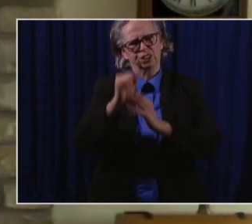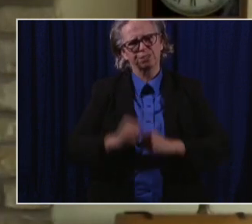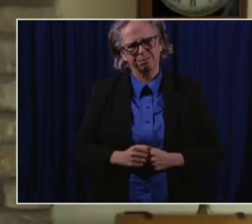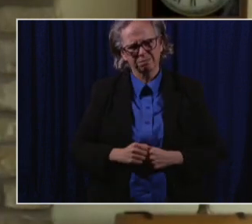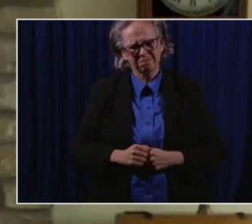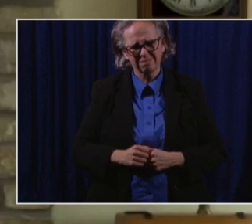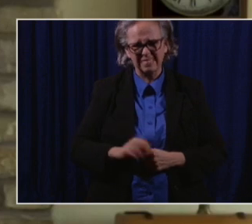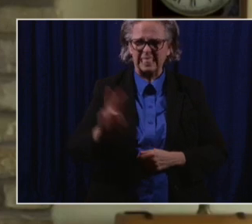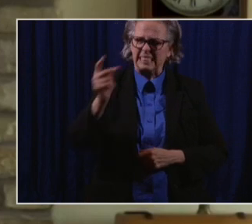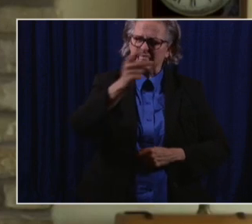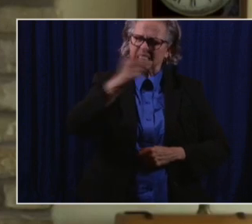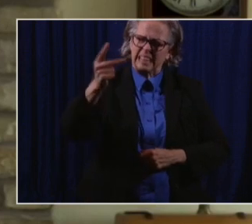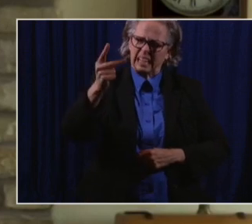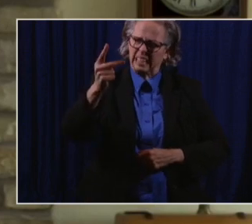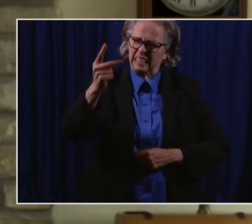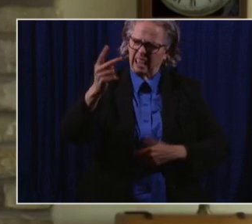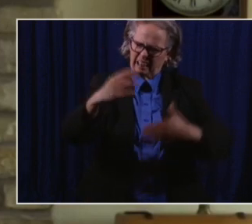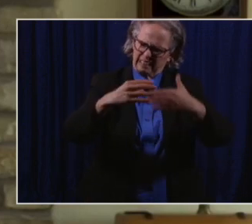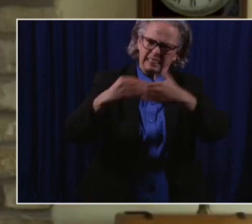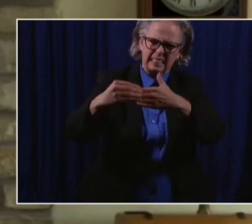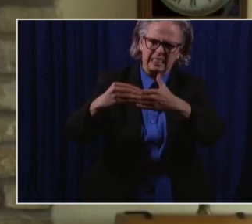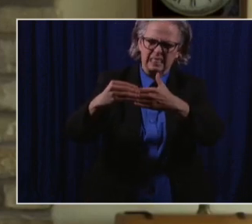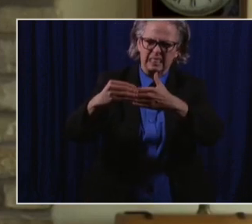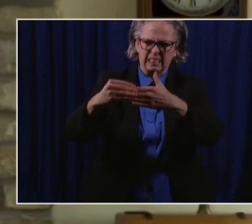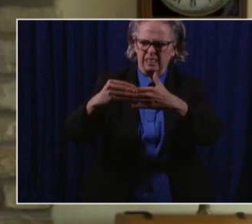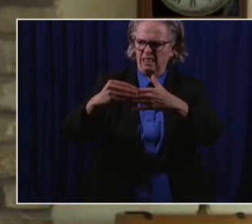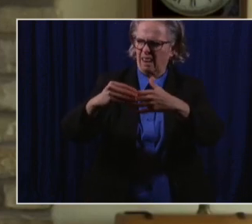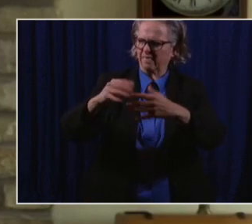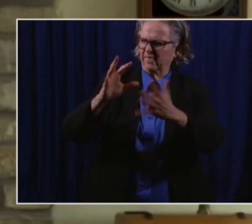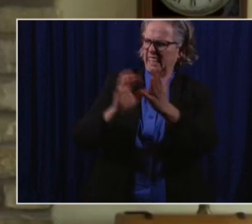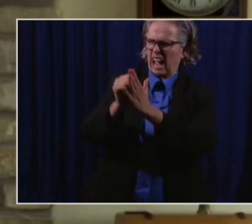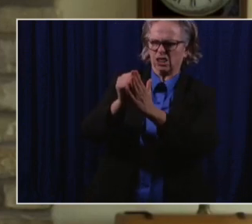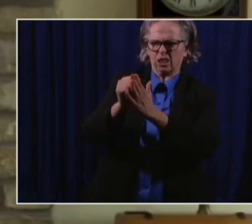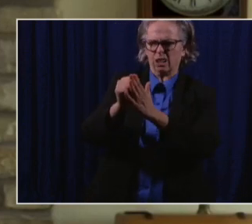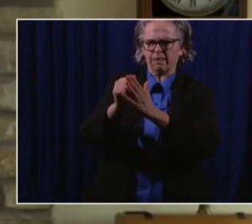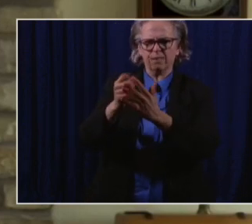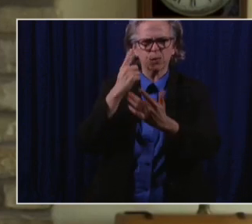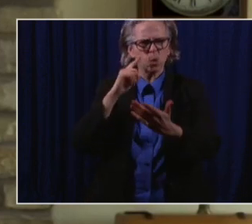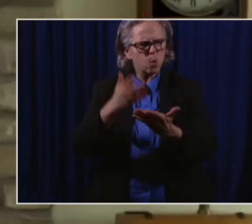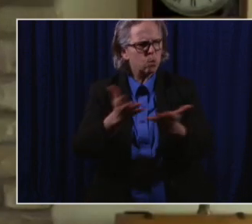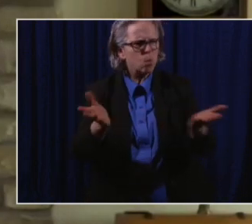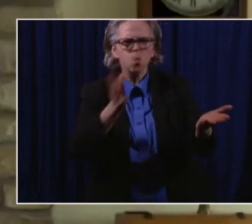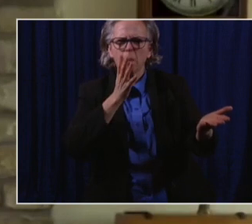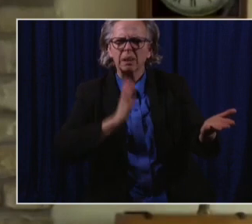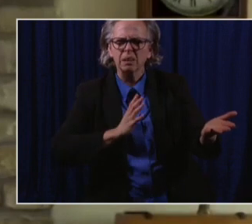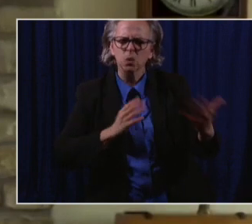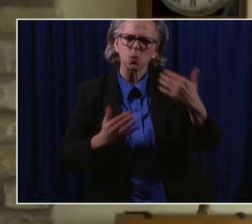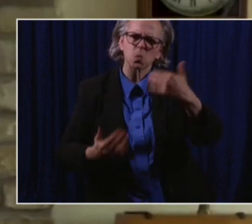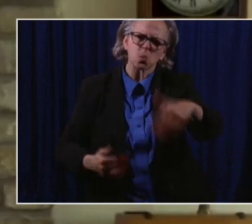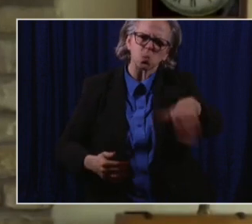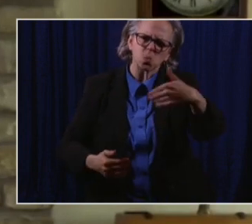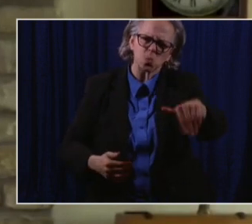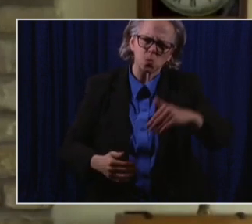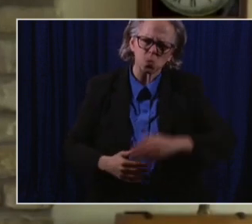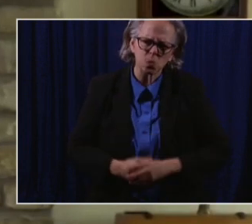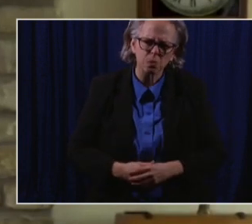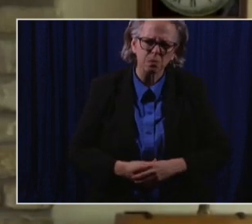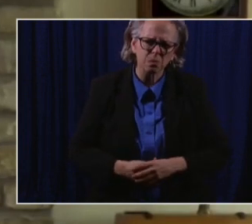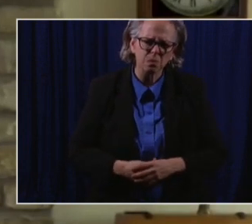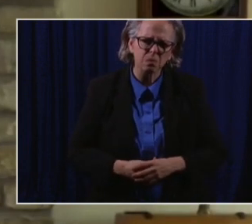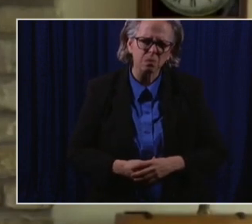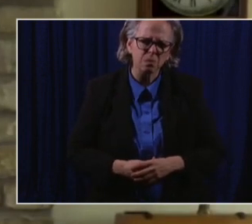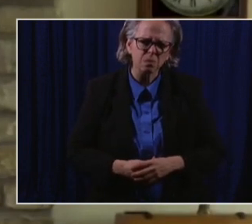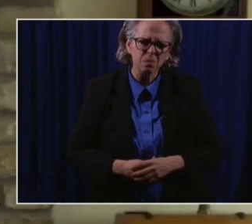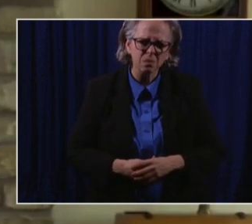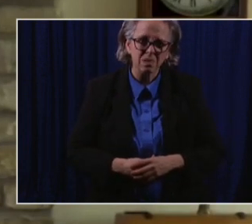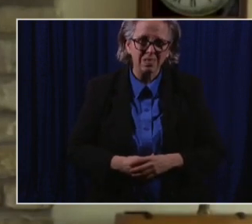Ohio, more than 9,800 cases of breast cancer are diagnosed in women each year, accounting for nearly 30% of all cancers